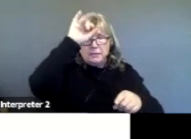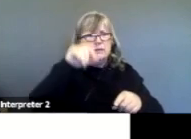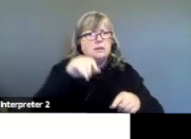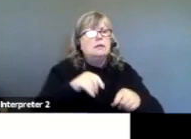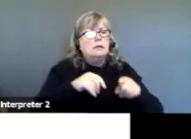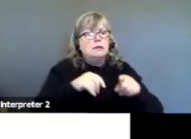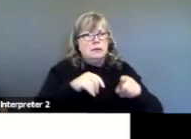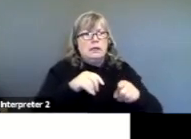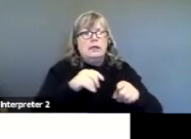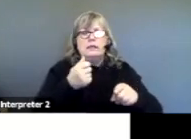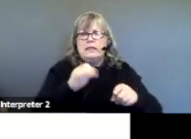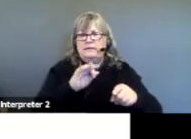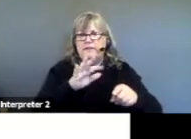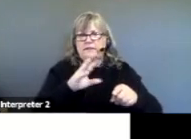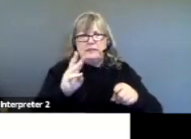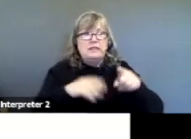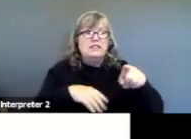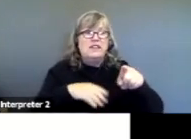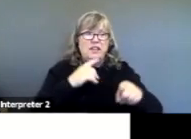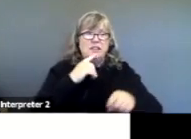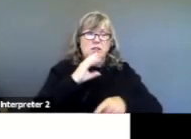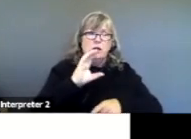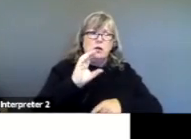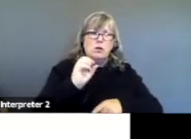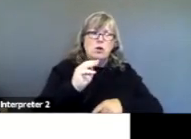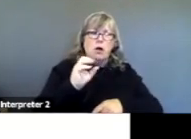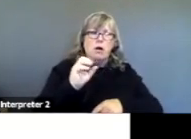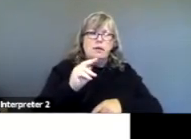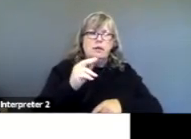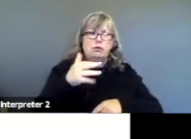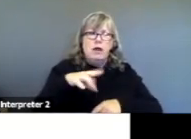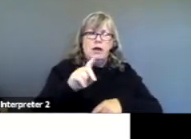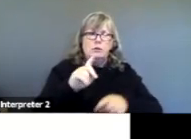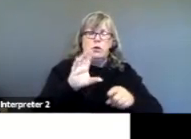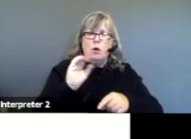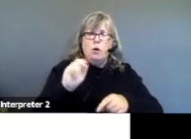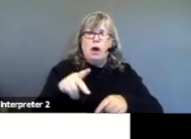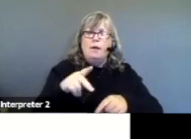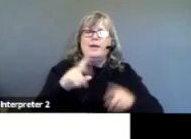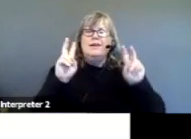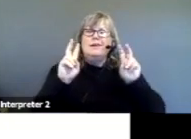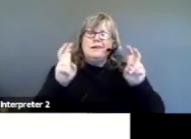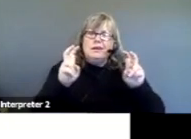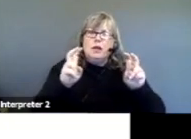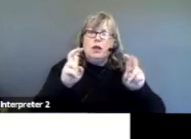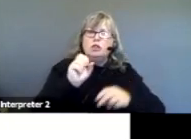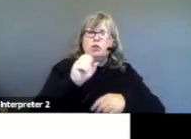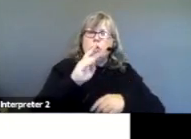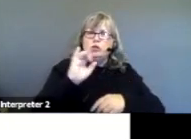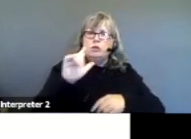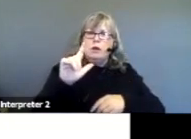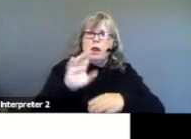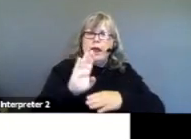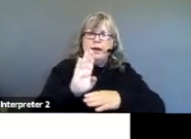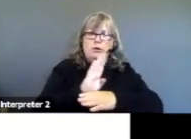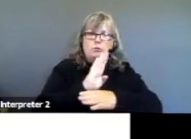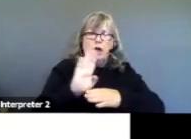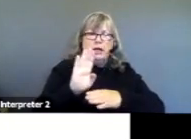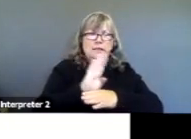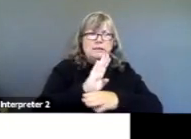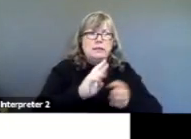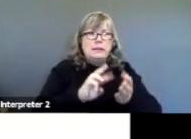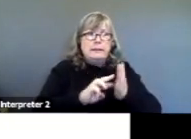one it's a social enterprise, would be called a social enterprise, because it serves adults